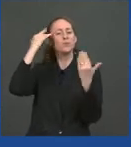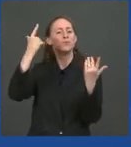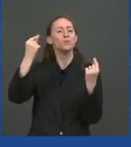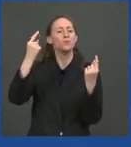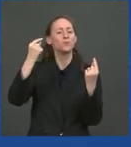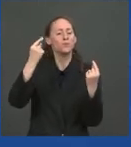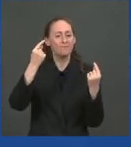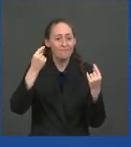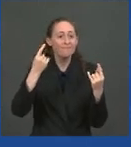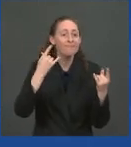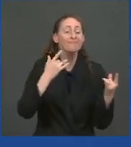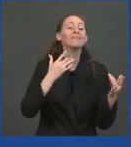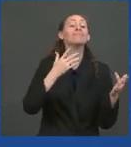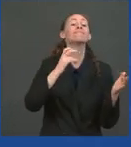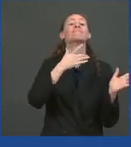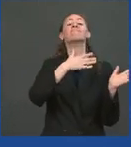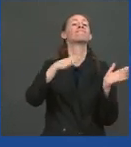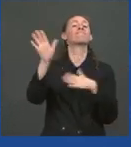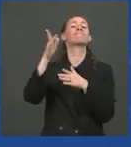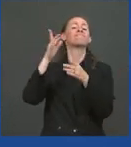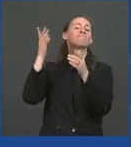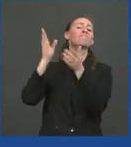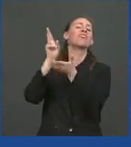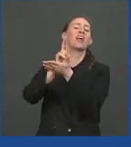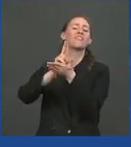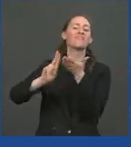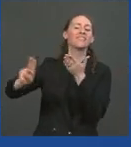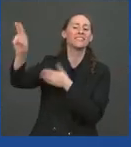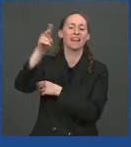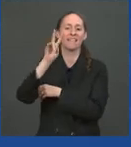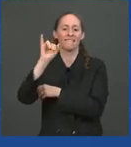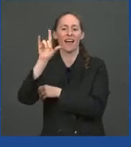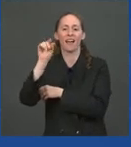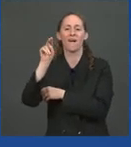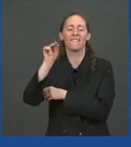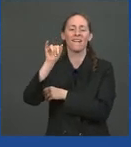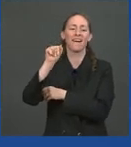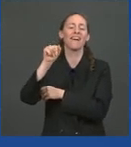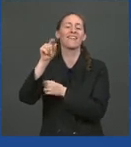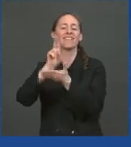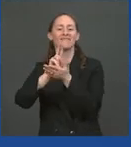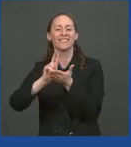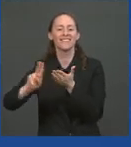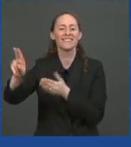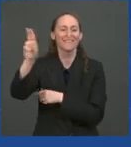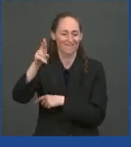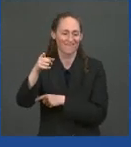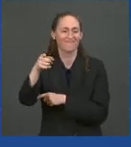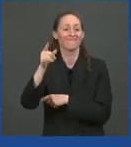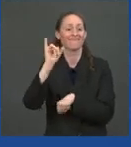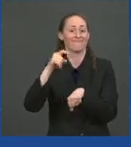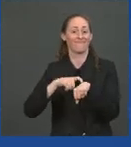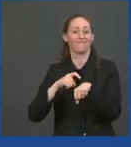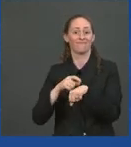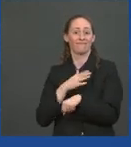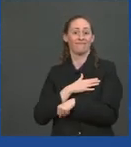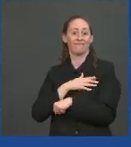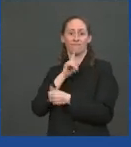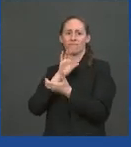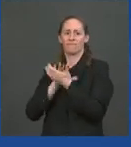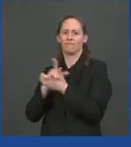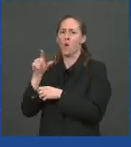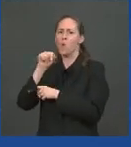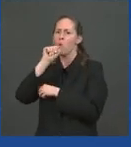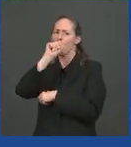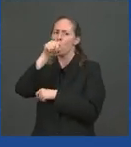Bidens are a sporting family, particularly my wife, Jill, who's, as she calls herself, a Philly girl. She takes it up a notch. She knows a lot about